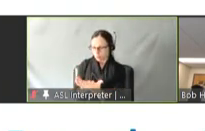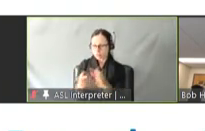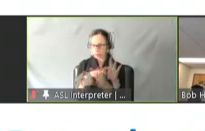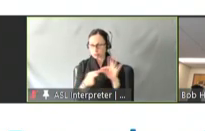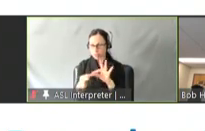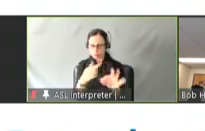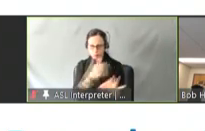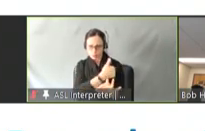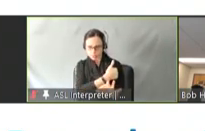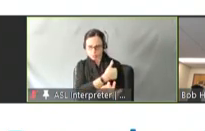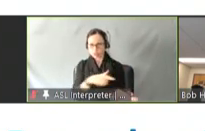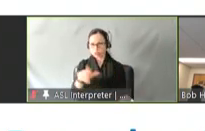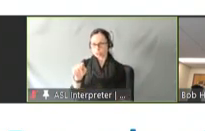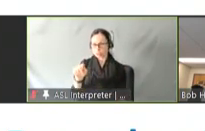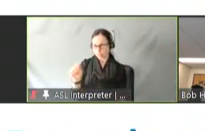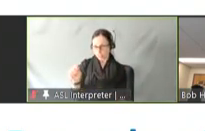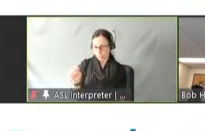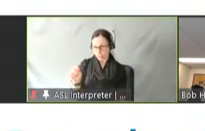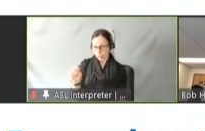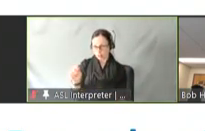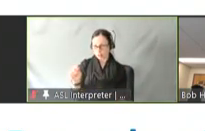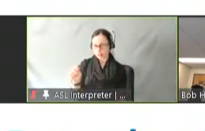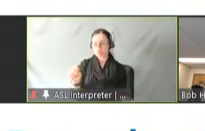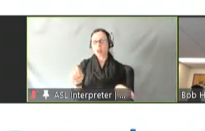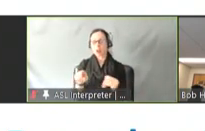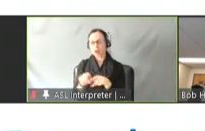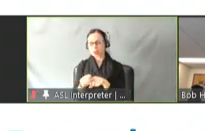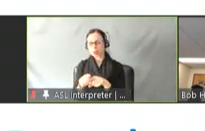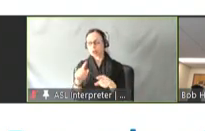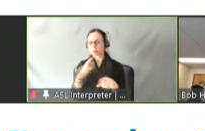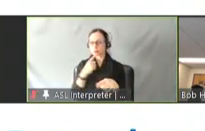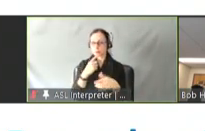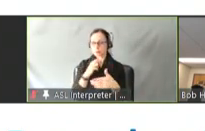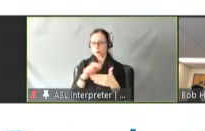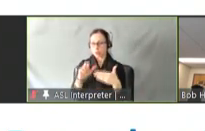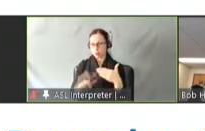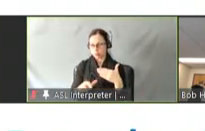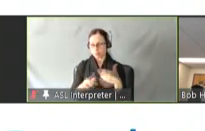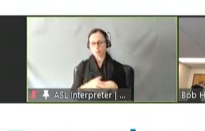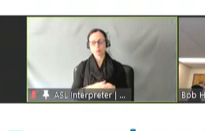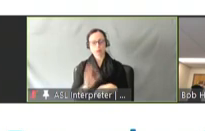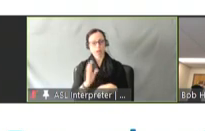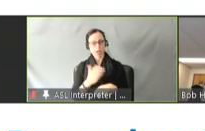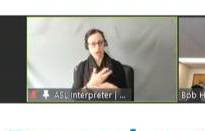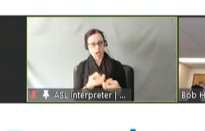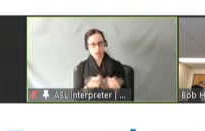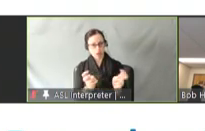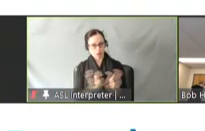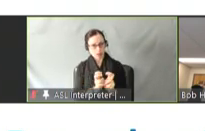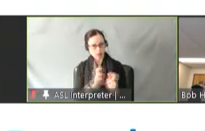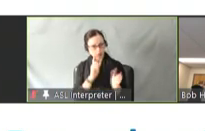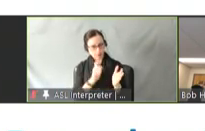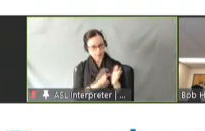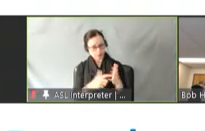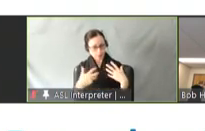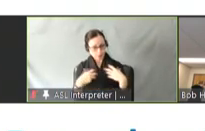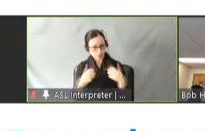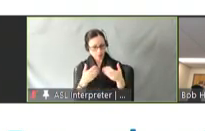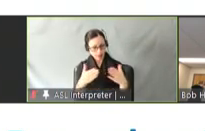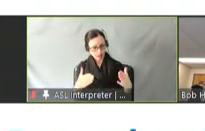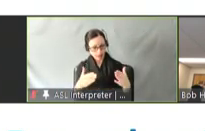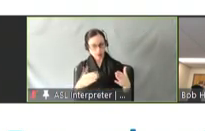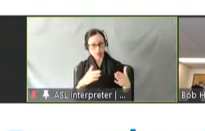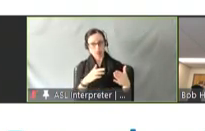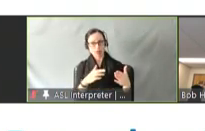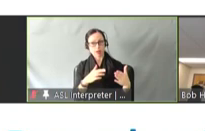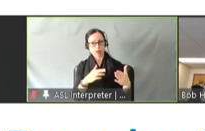vaccination and TTS and associated severe outcomes. And our committee recognized the public health benefits of the vaccine.